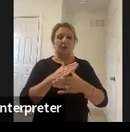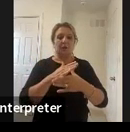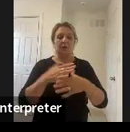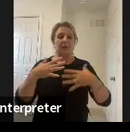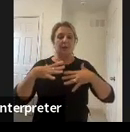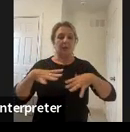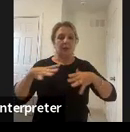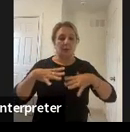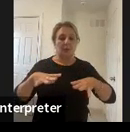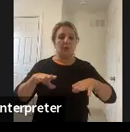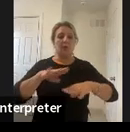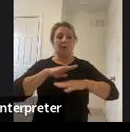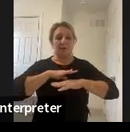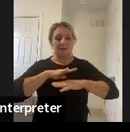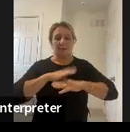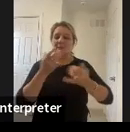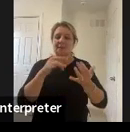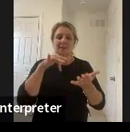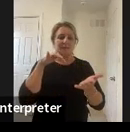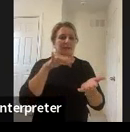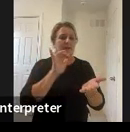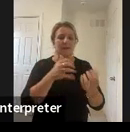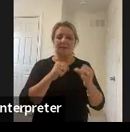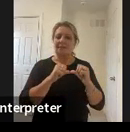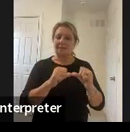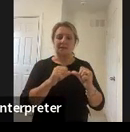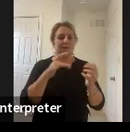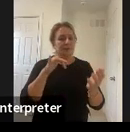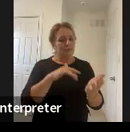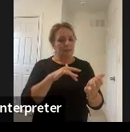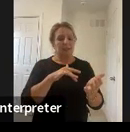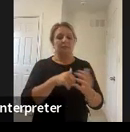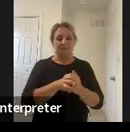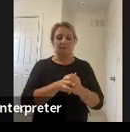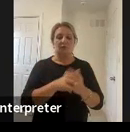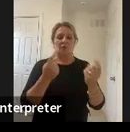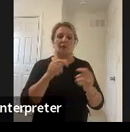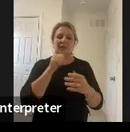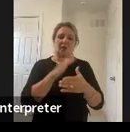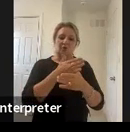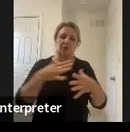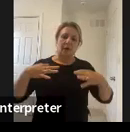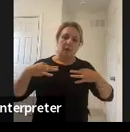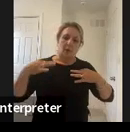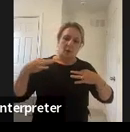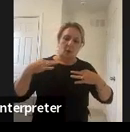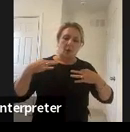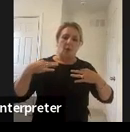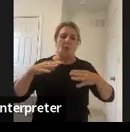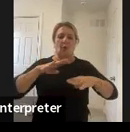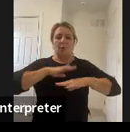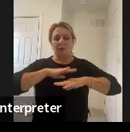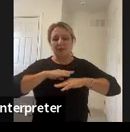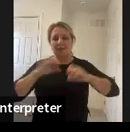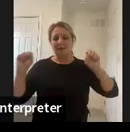surfaces is still being studied, so one can consider not sharing items including clothing, sheets,